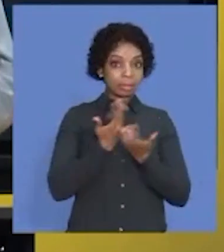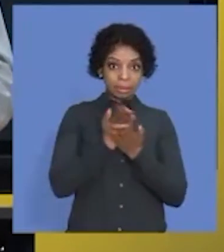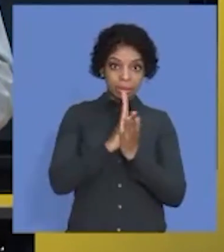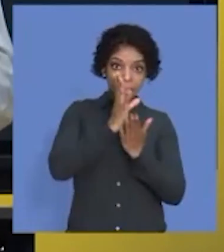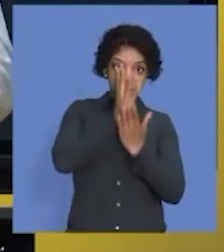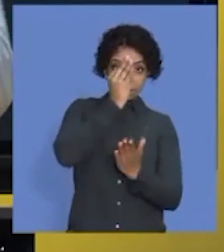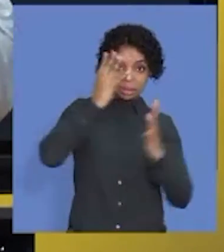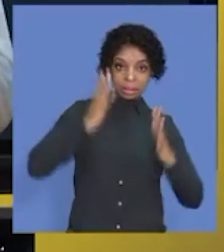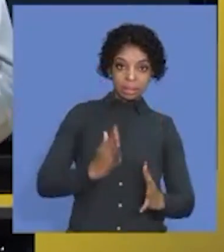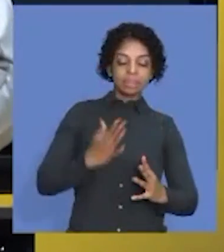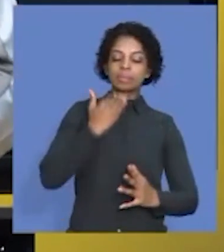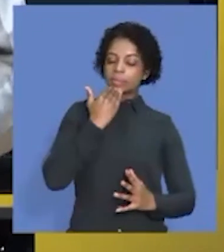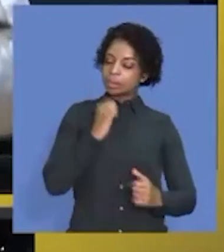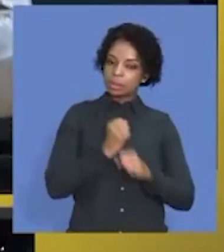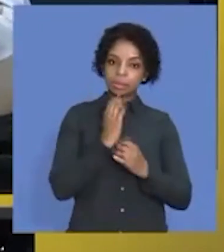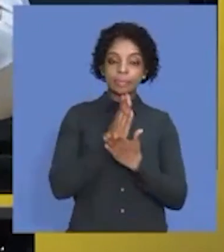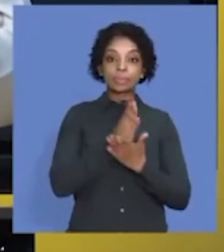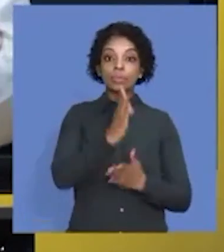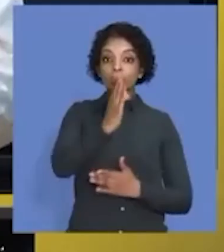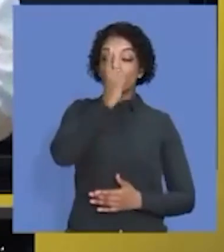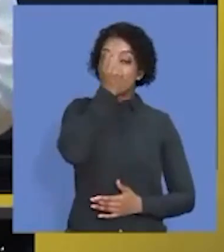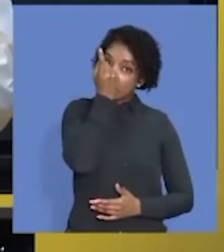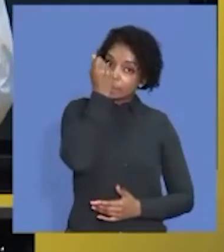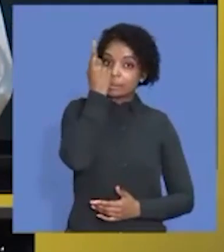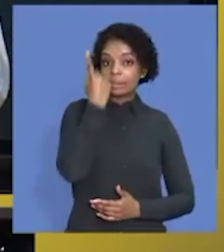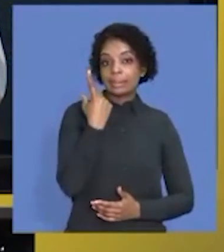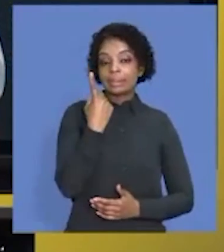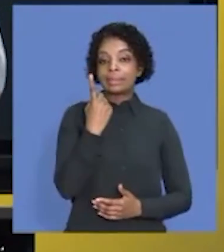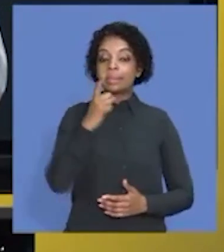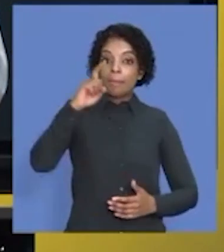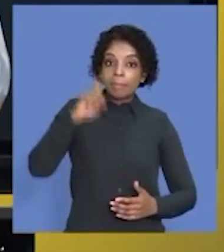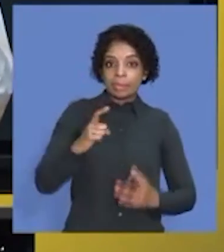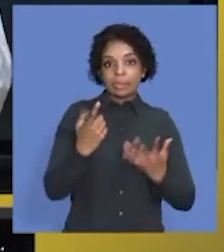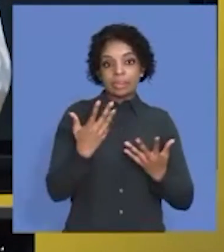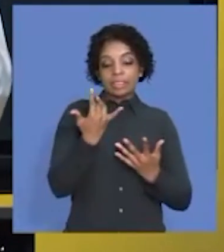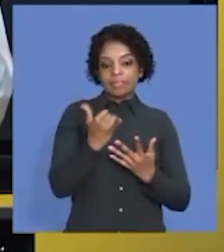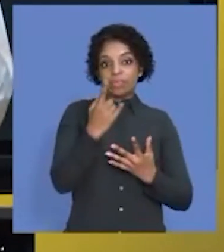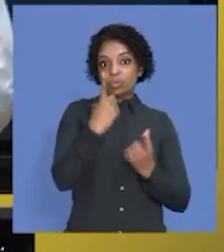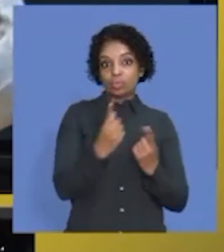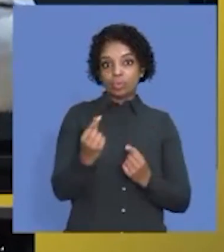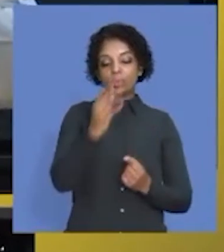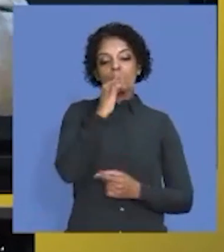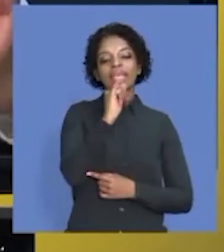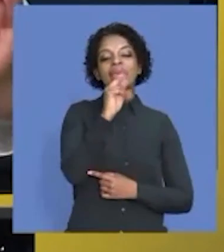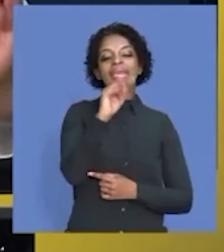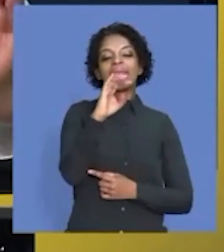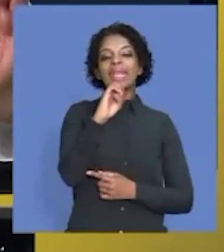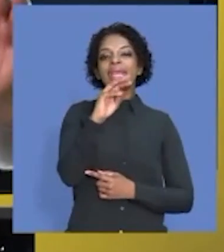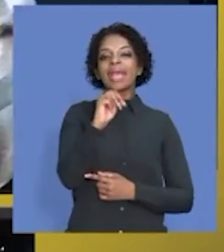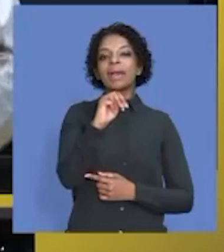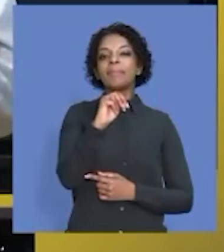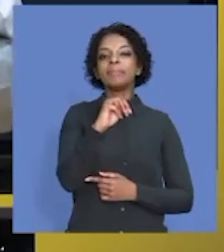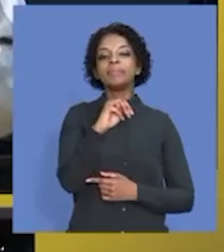challenging to learners, please make sure you understand them. Be able to deal with them, whether you're working in the income